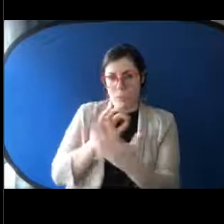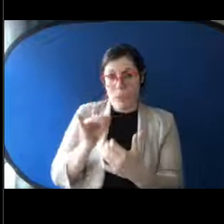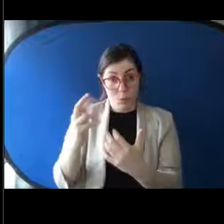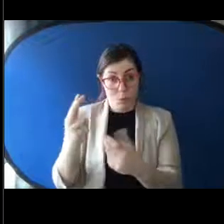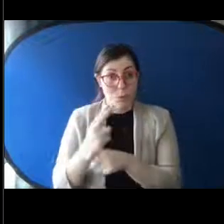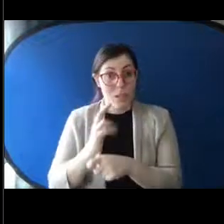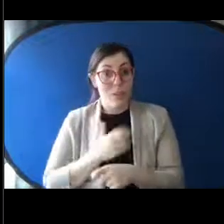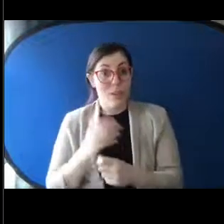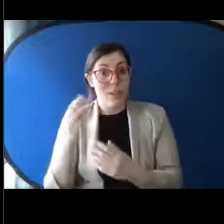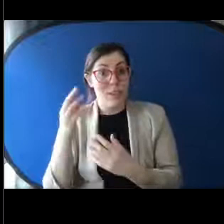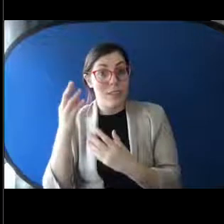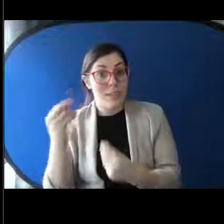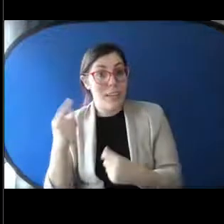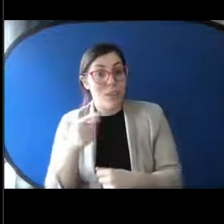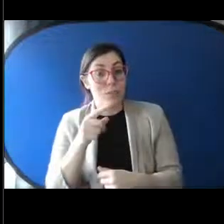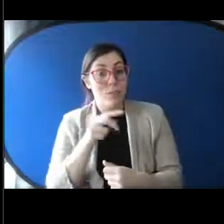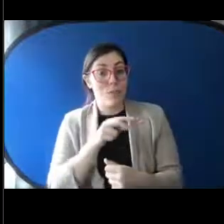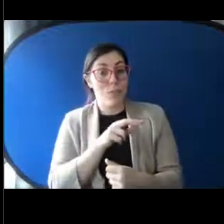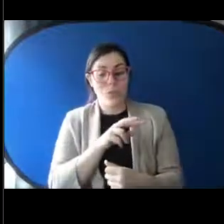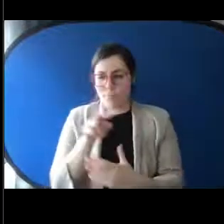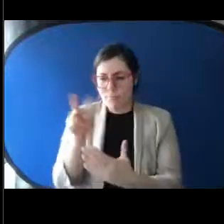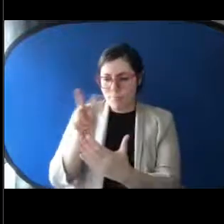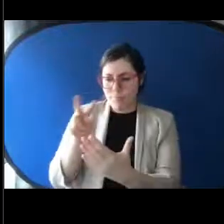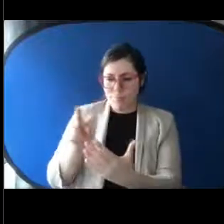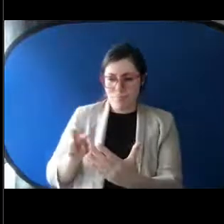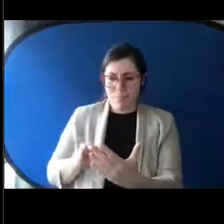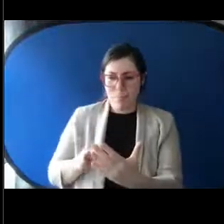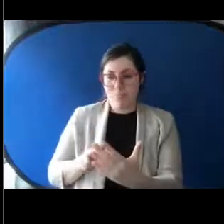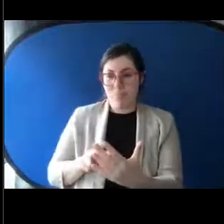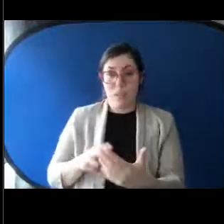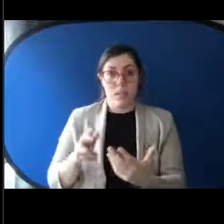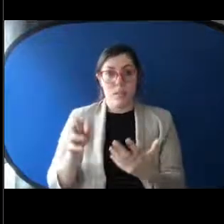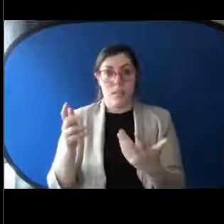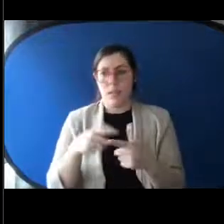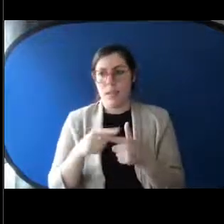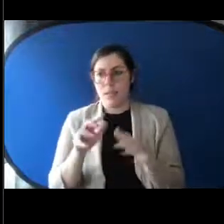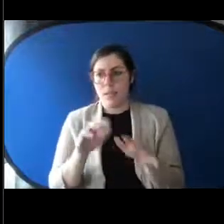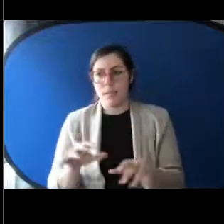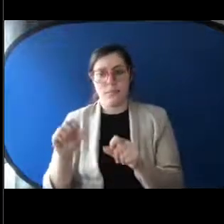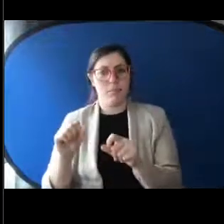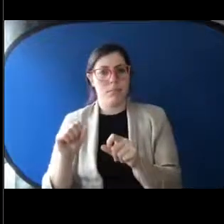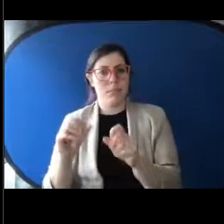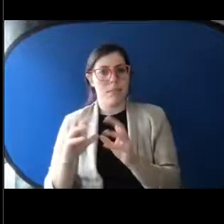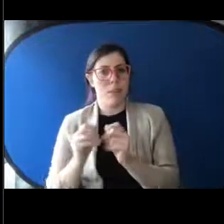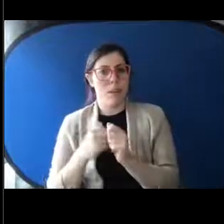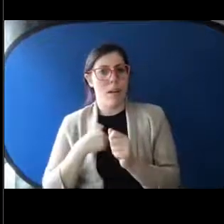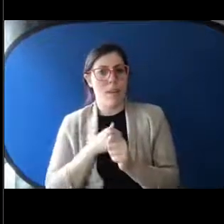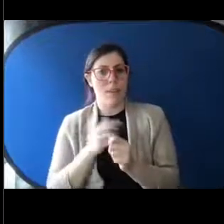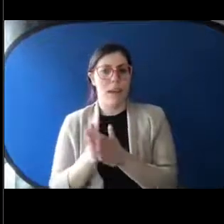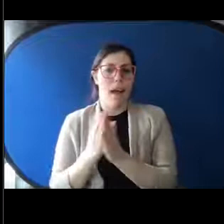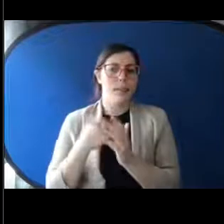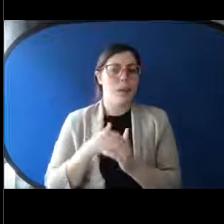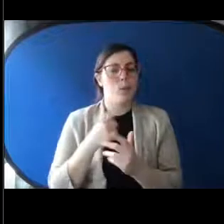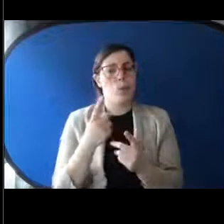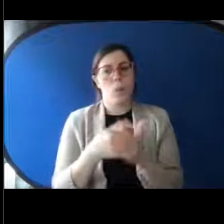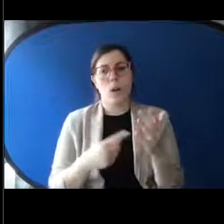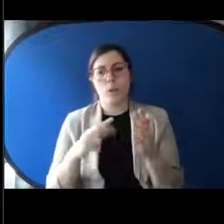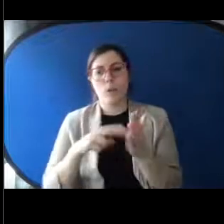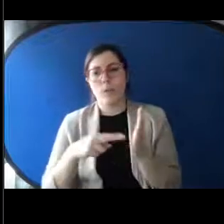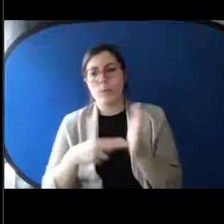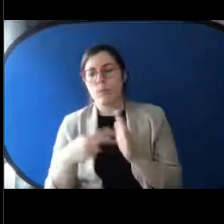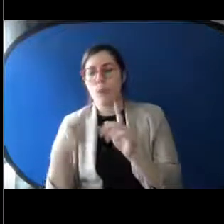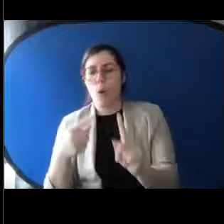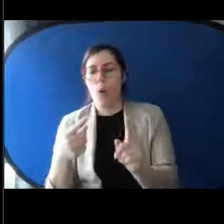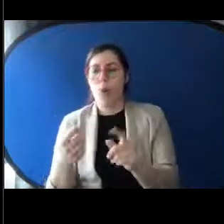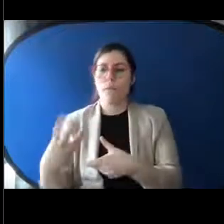data, you have to go through this whole process of having a meeting with us or asking us what we intended and having the lawyers involved.